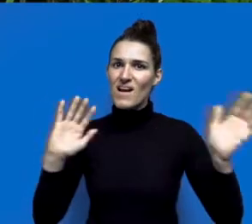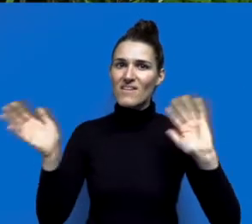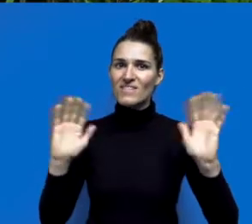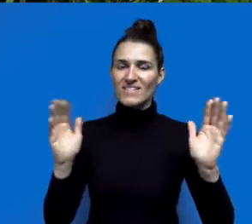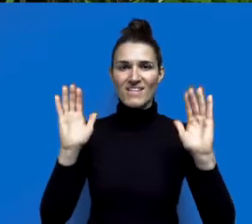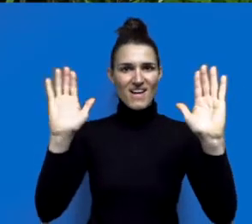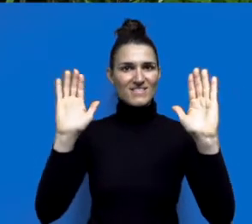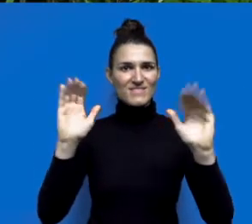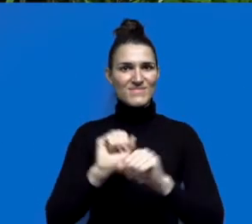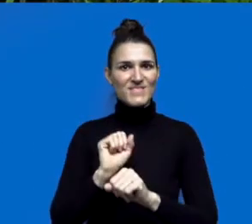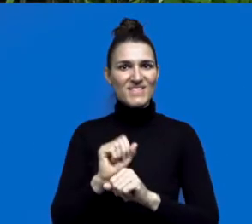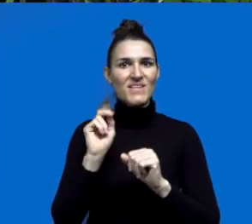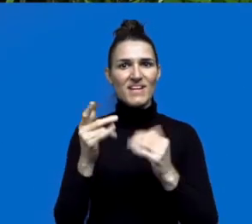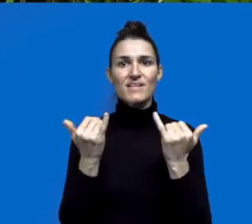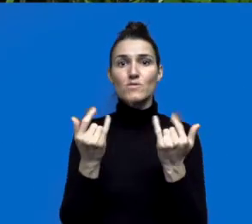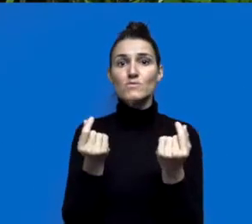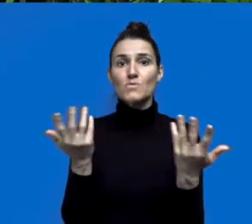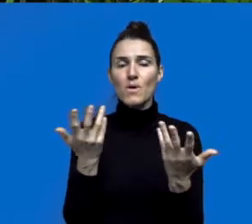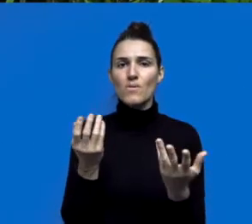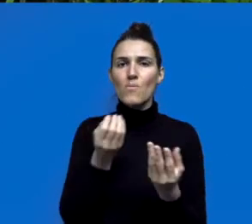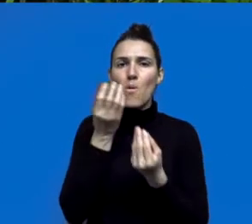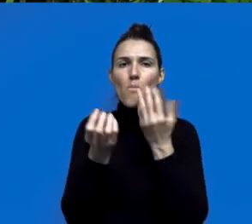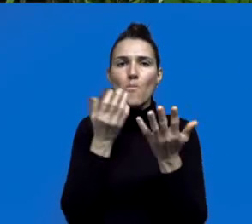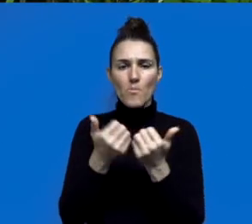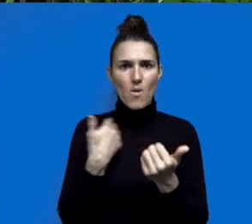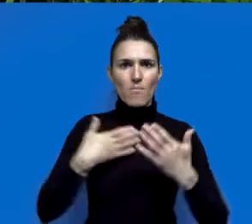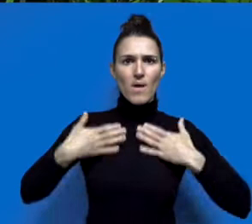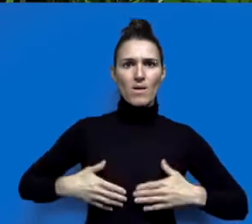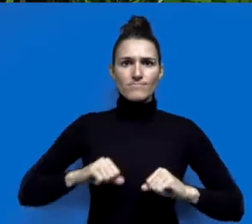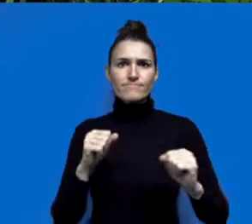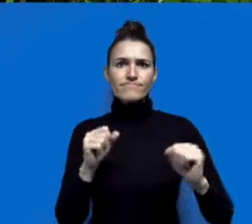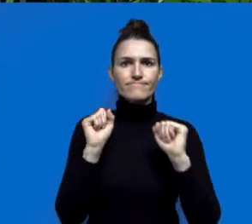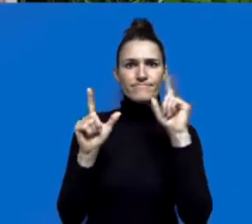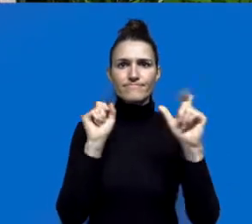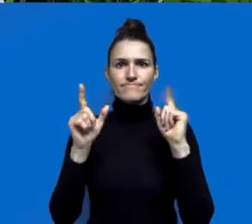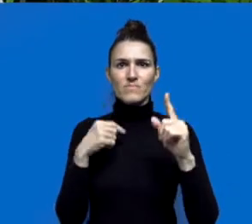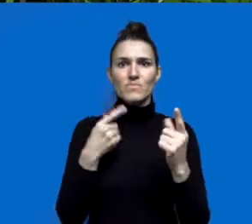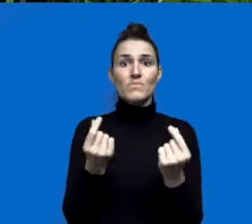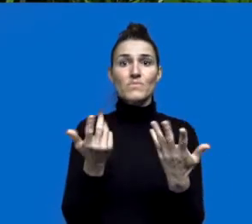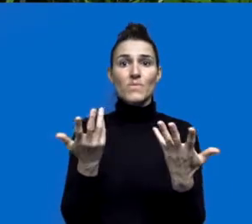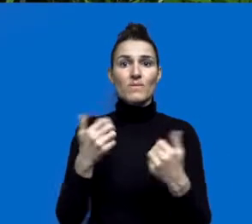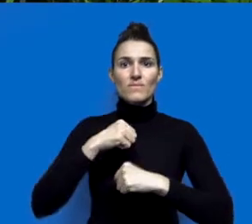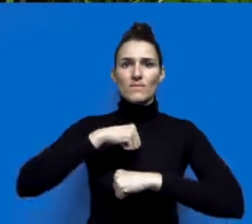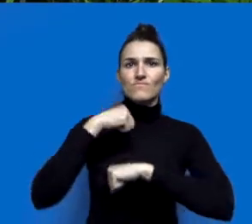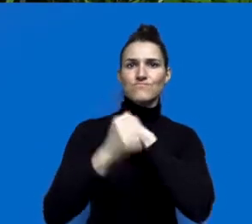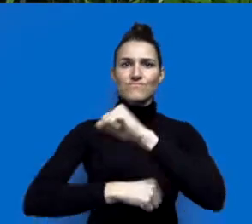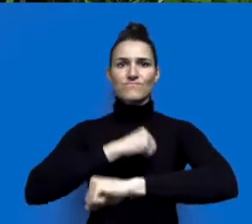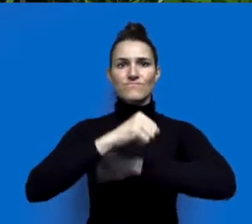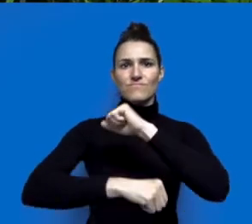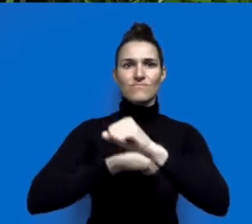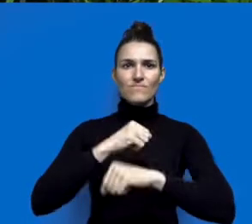Nice waving. Excellent work. Let's do some warming up of our bodies. We're going to